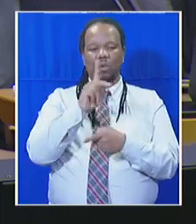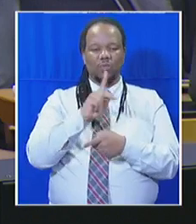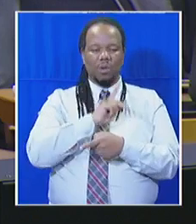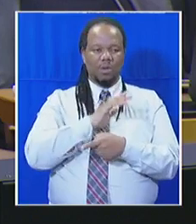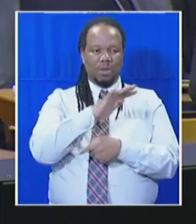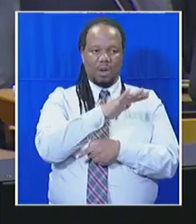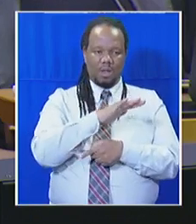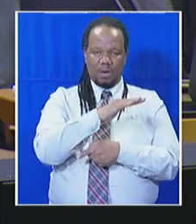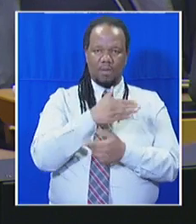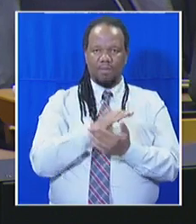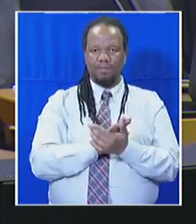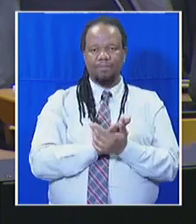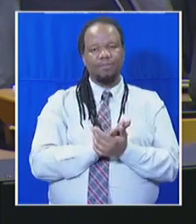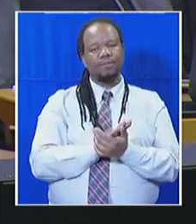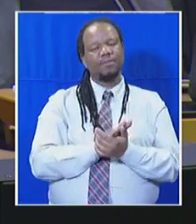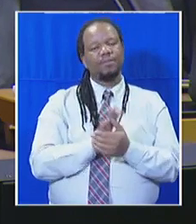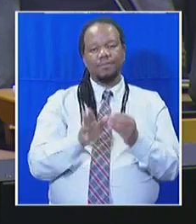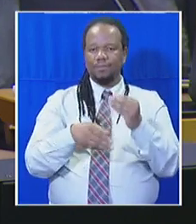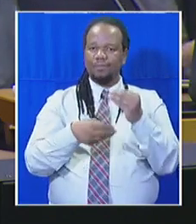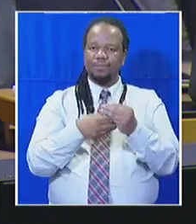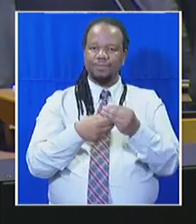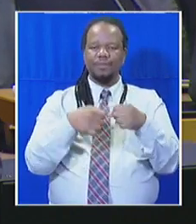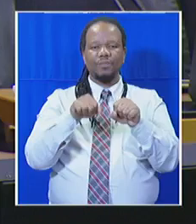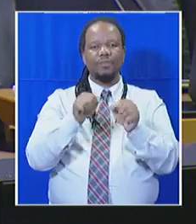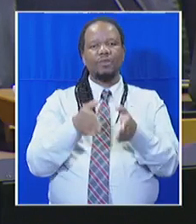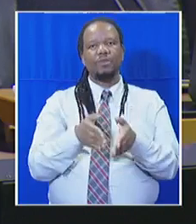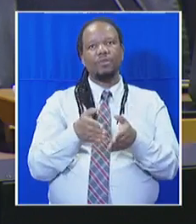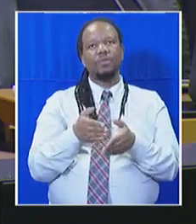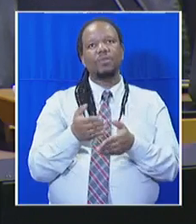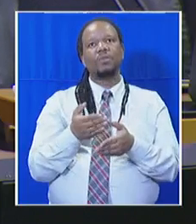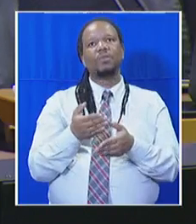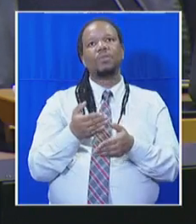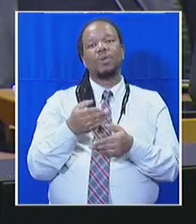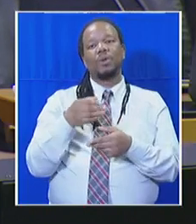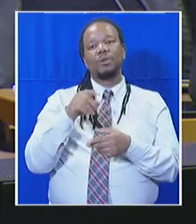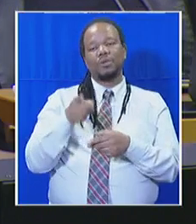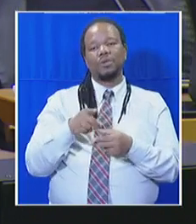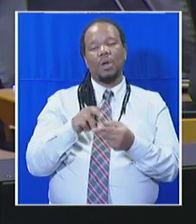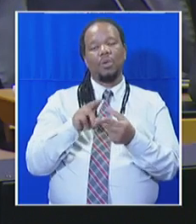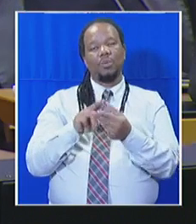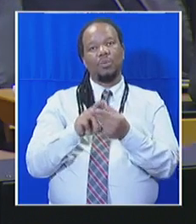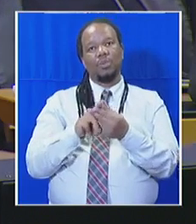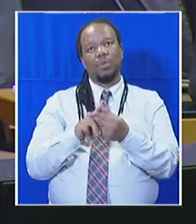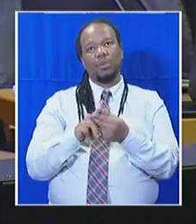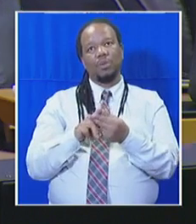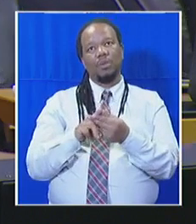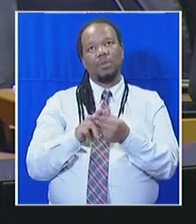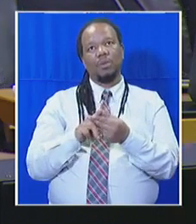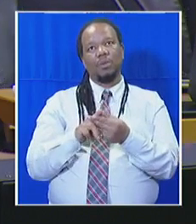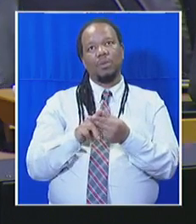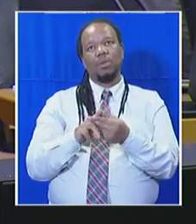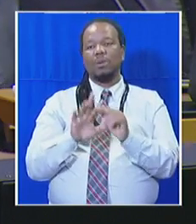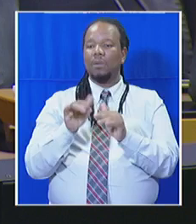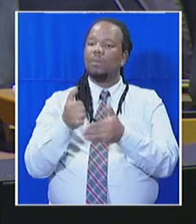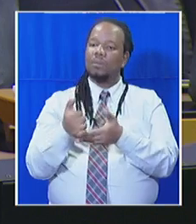In addition, Honorable Chairperson, the teacher unions and SATU in particular has been instrumental in